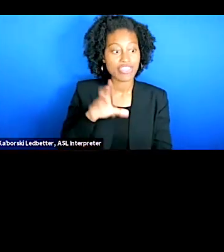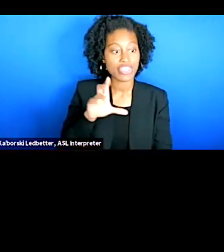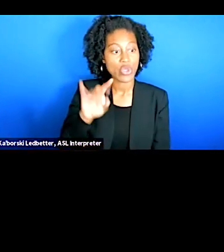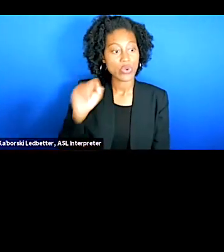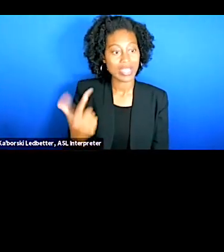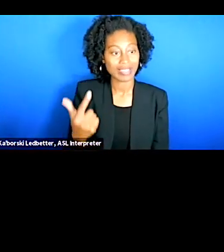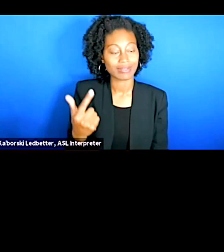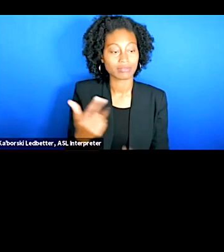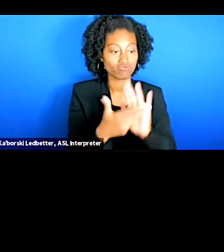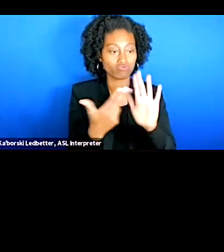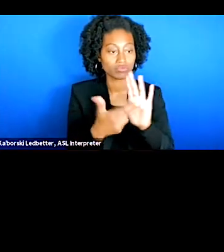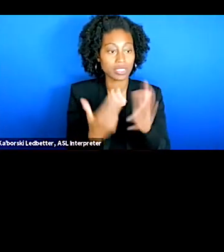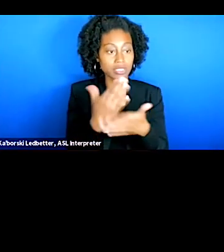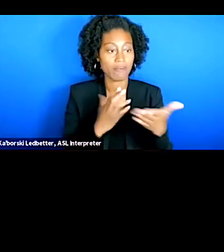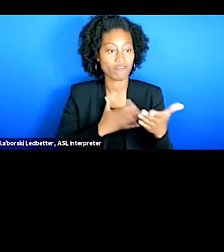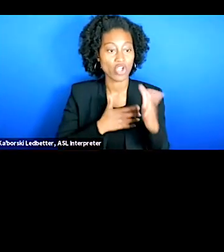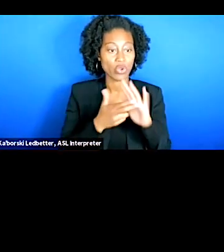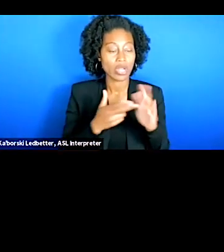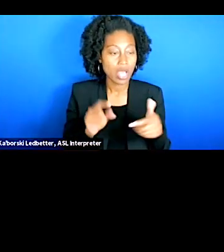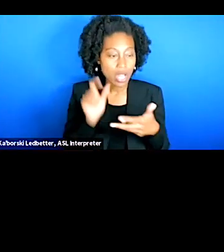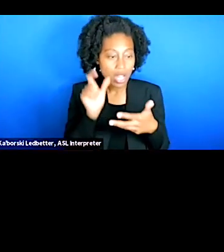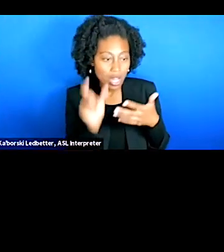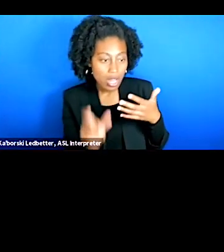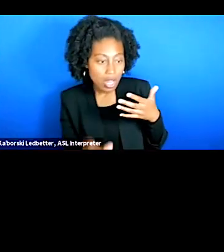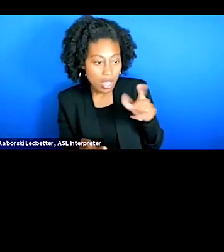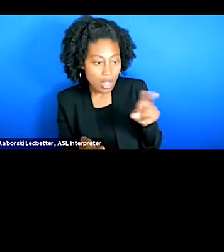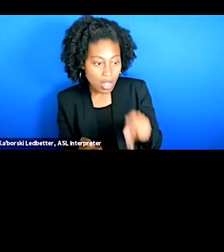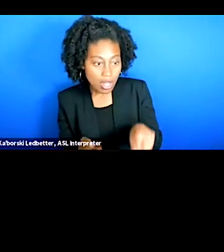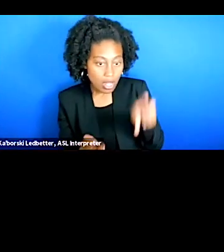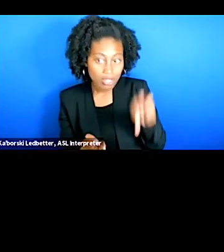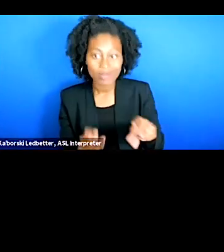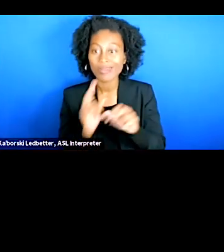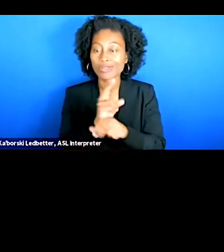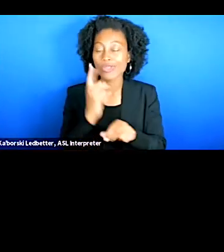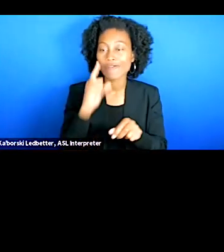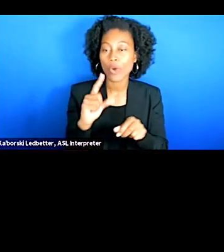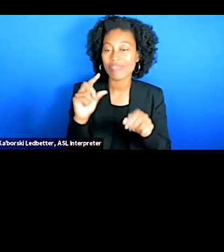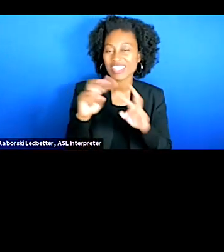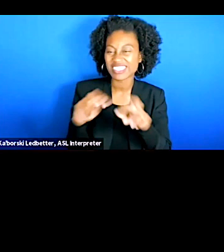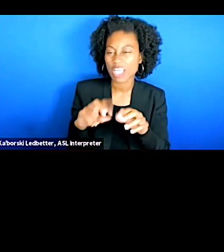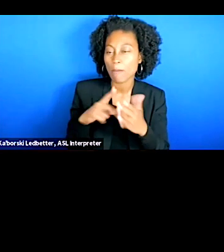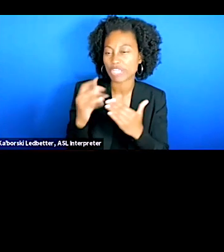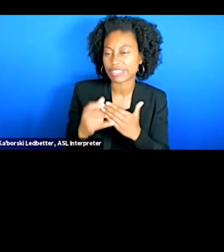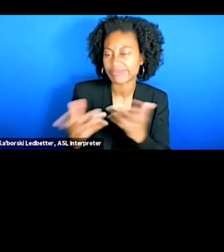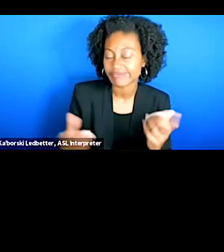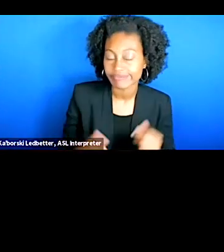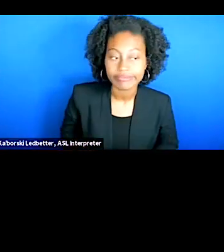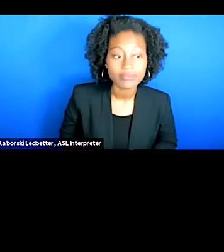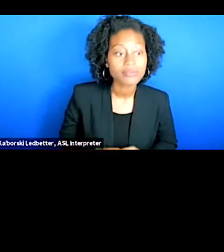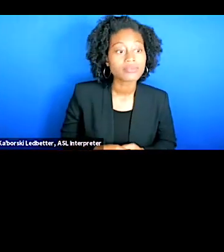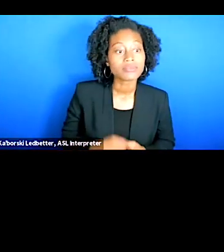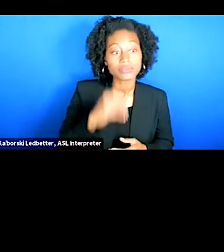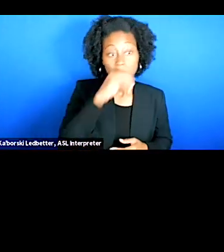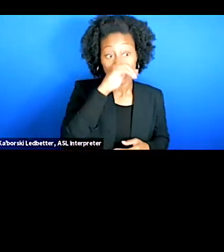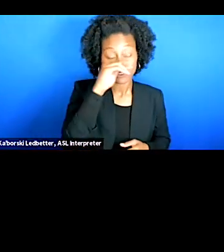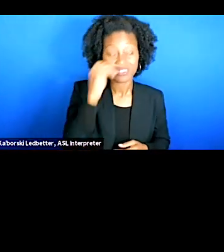show you some of our codes. Here are some of our codes that were used for the synthesis project. But what I